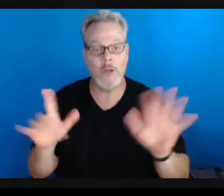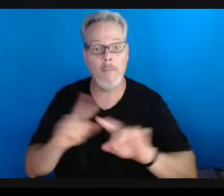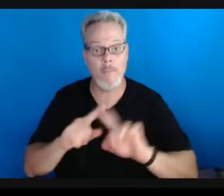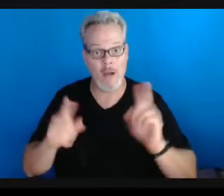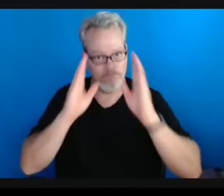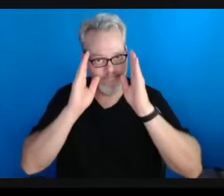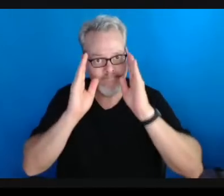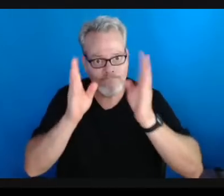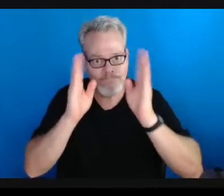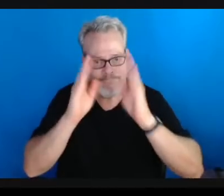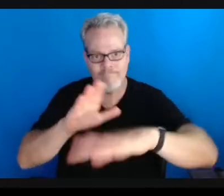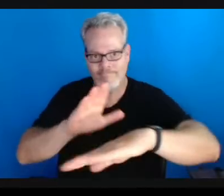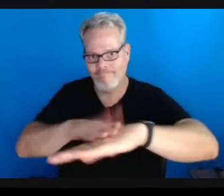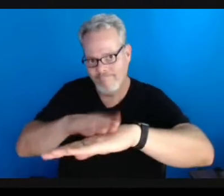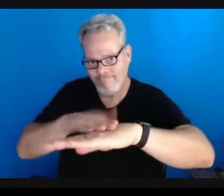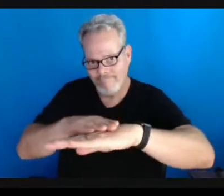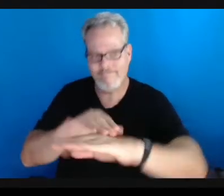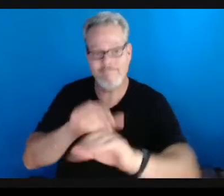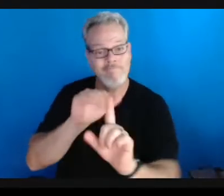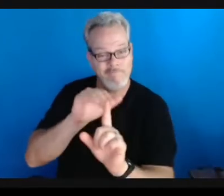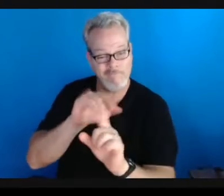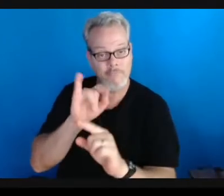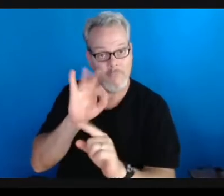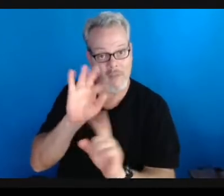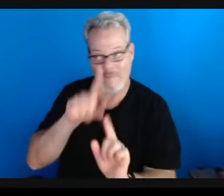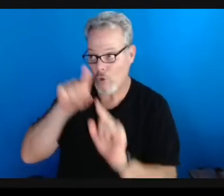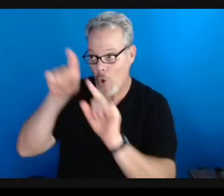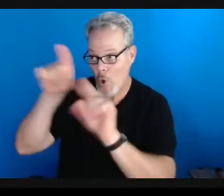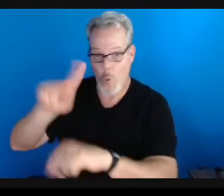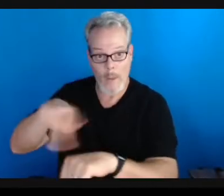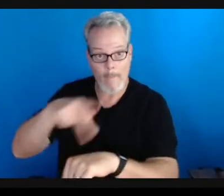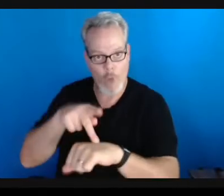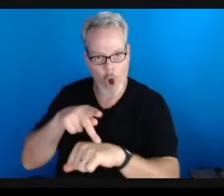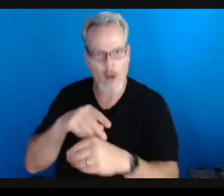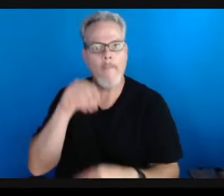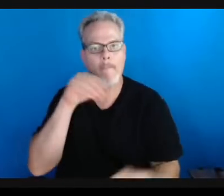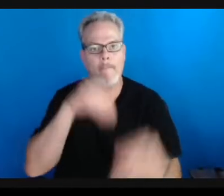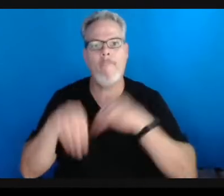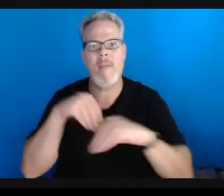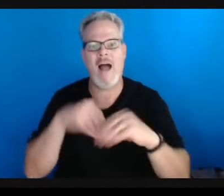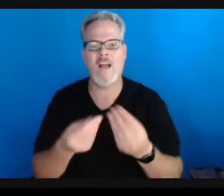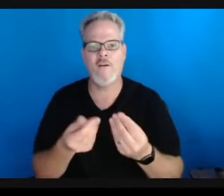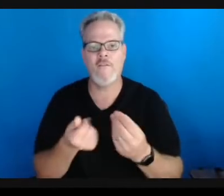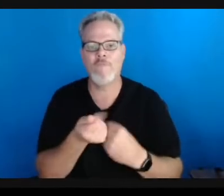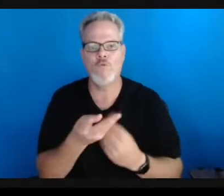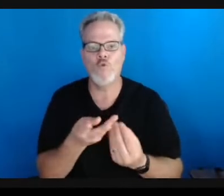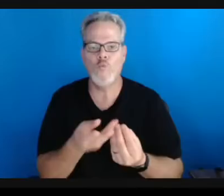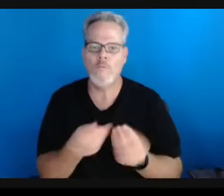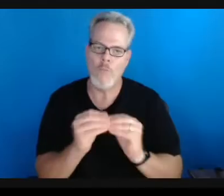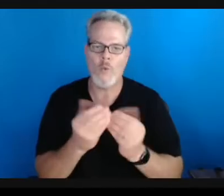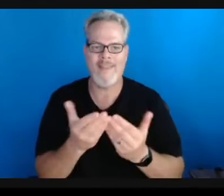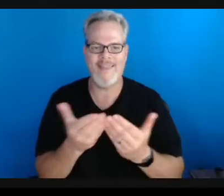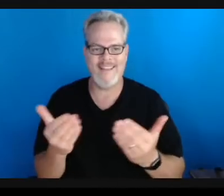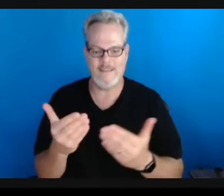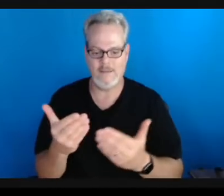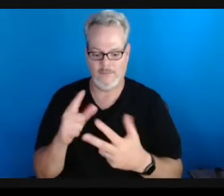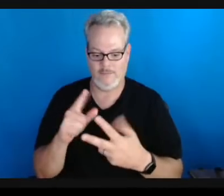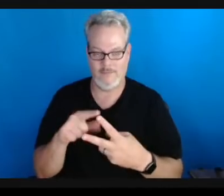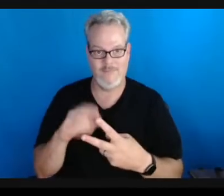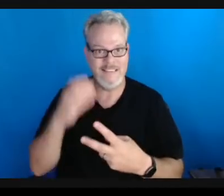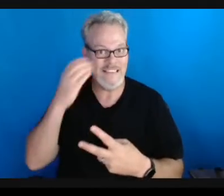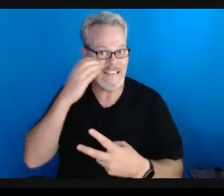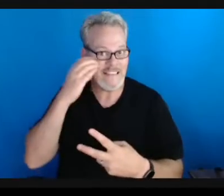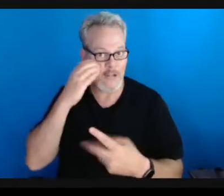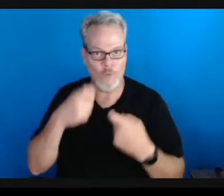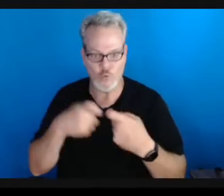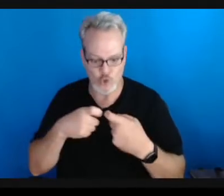remind everybody, if you're going up to the park, pack a few extra things. Make sure your cell phone is charged. Bring some drinking water, as I just